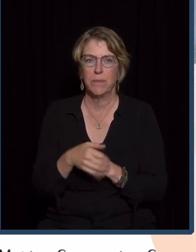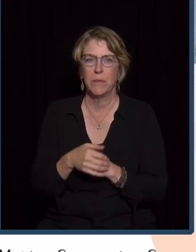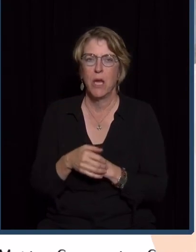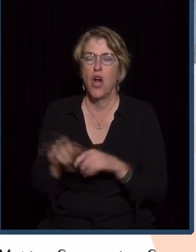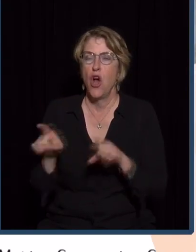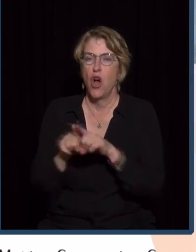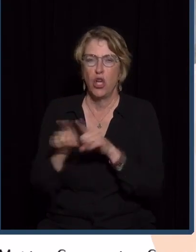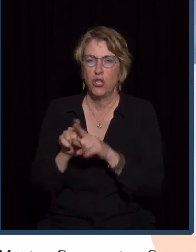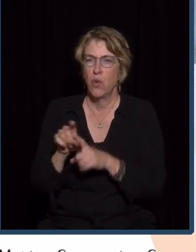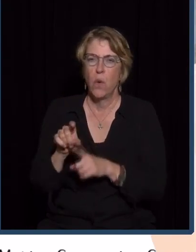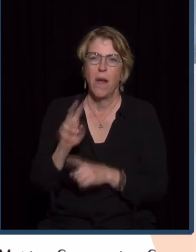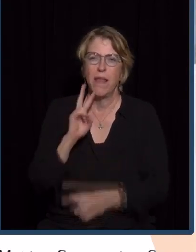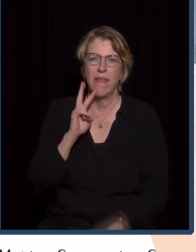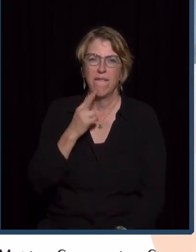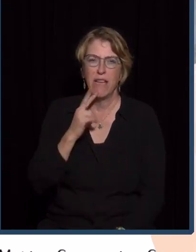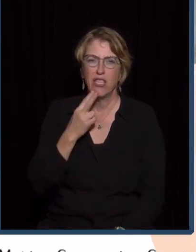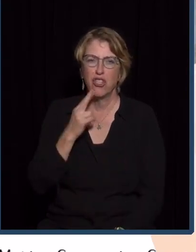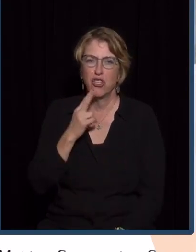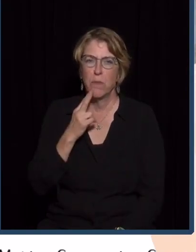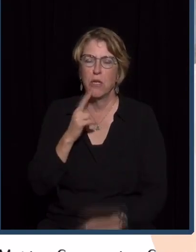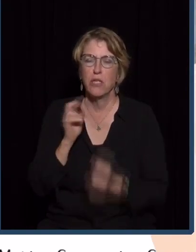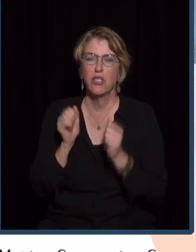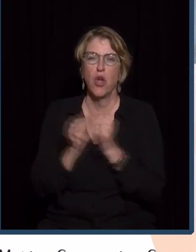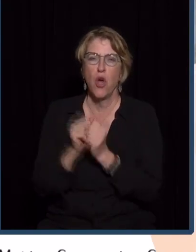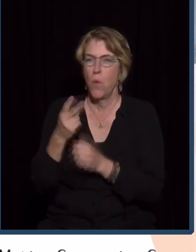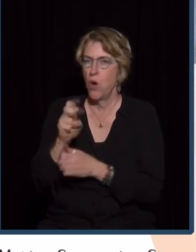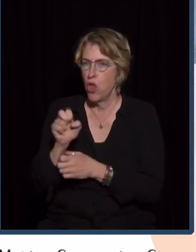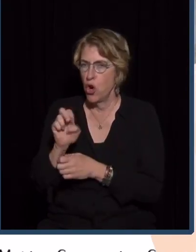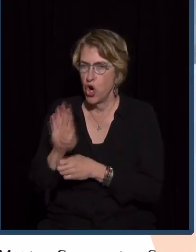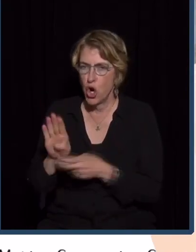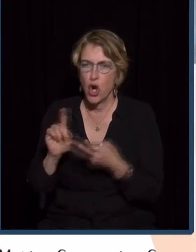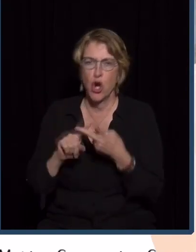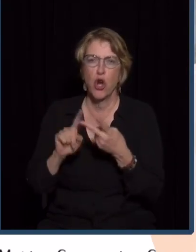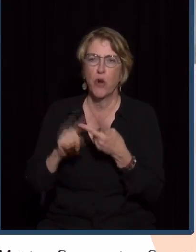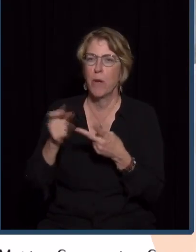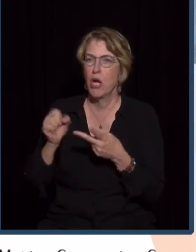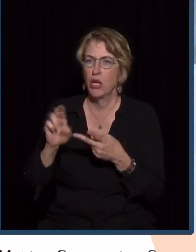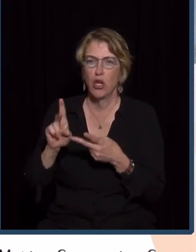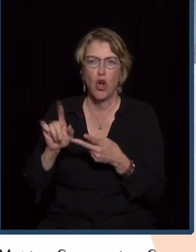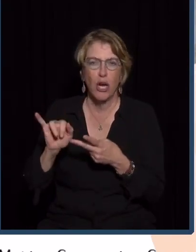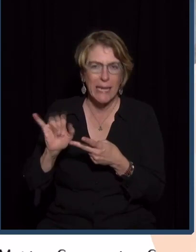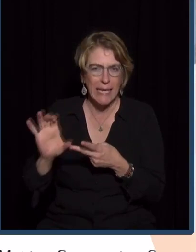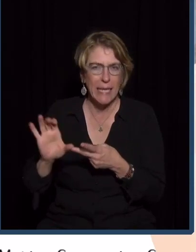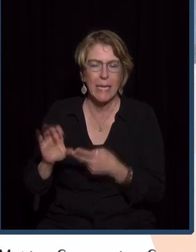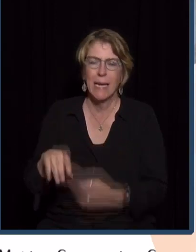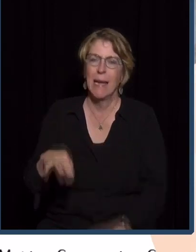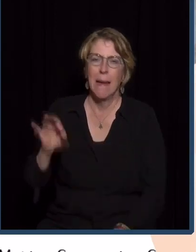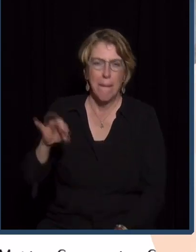in that same pan with herbs and garlic and peppercorns.